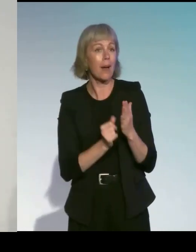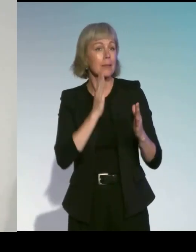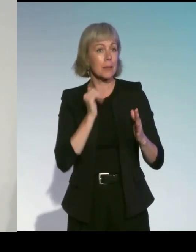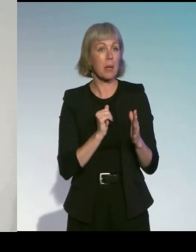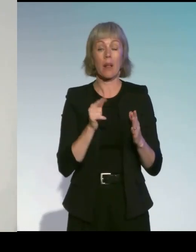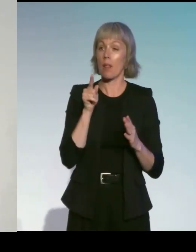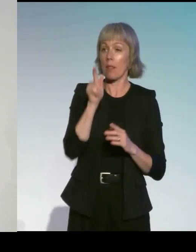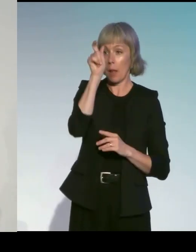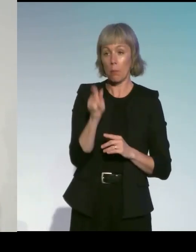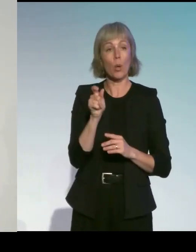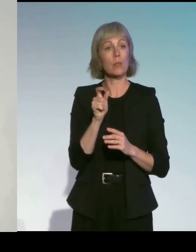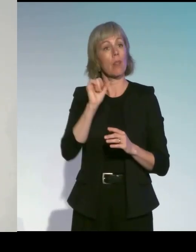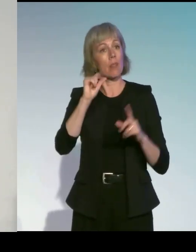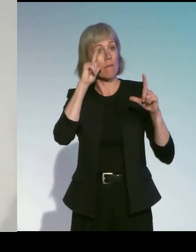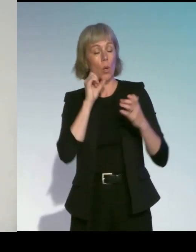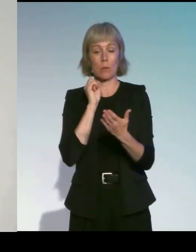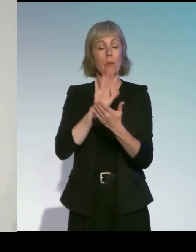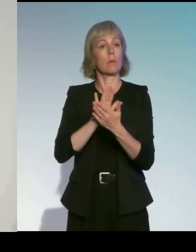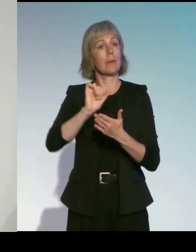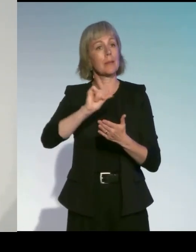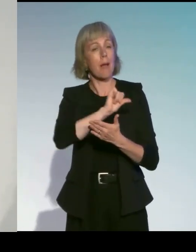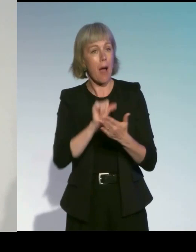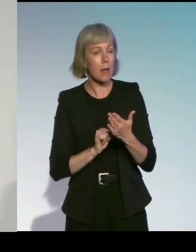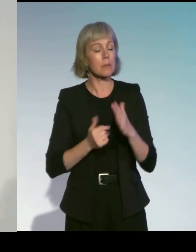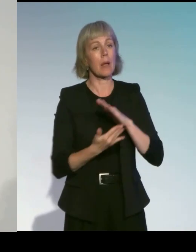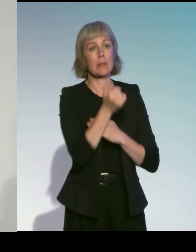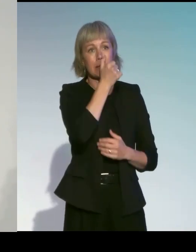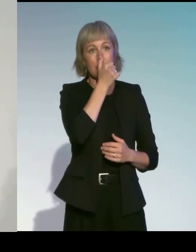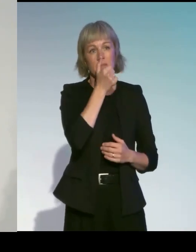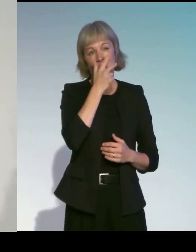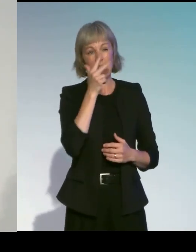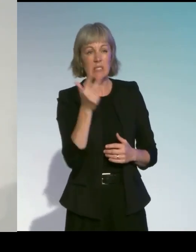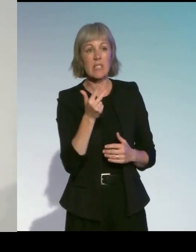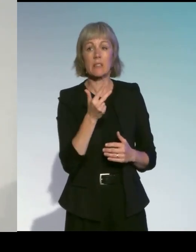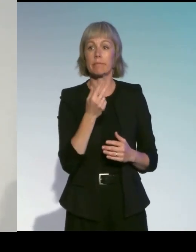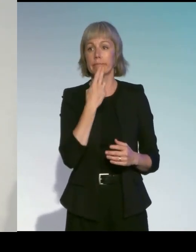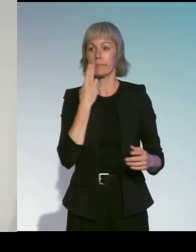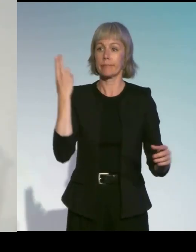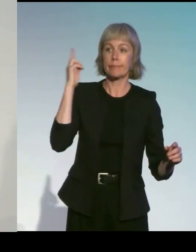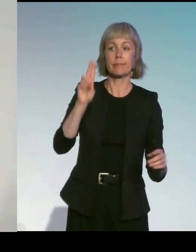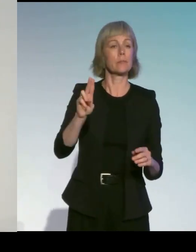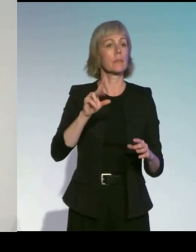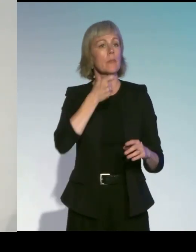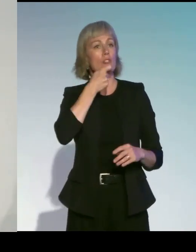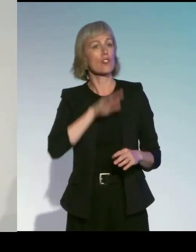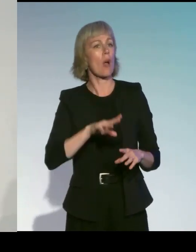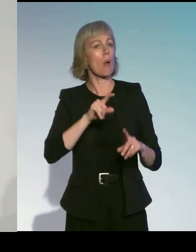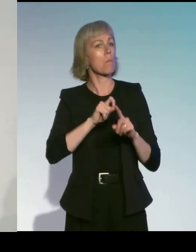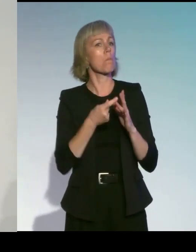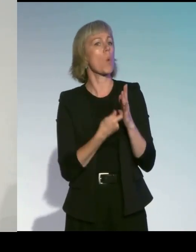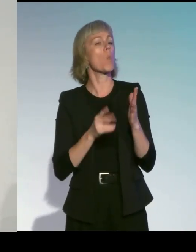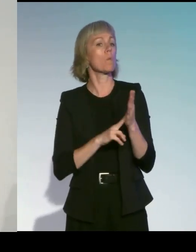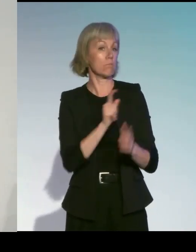know, a verbal communication, these all things all fall under child pornography. So there's really political what we think of